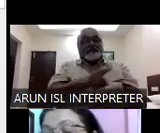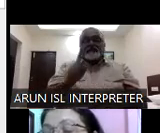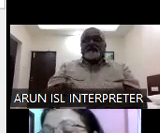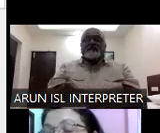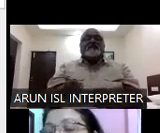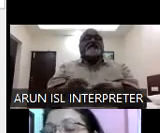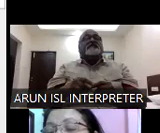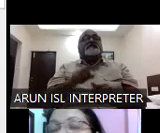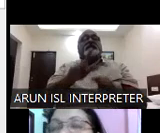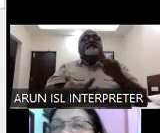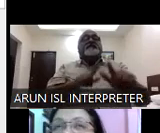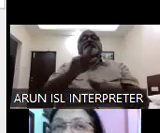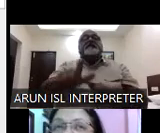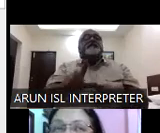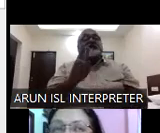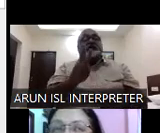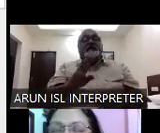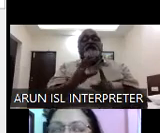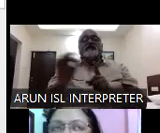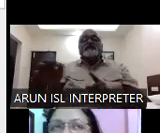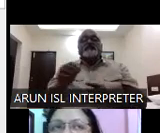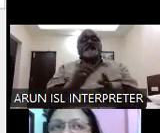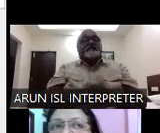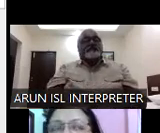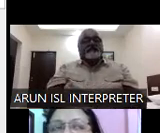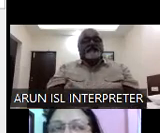justice work. And